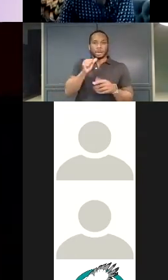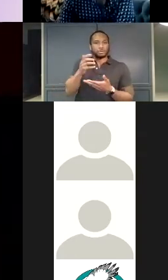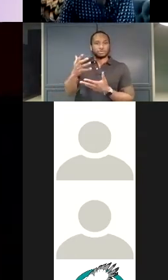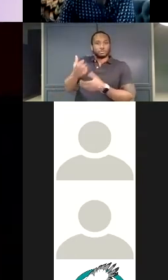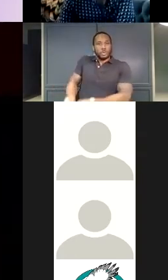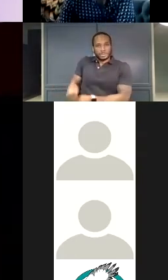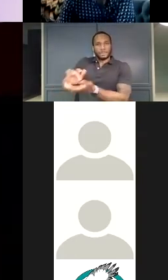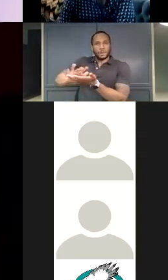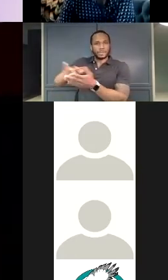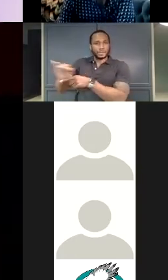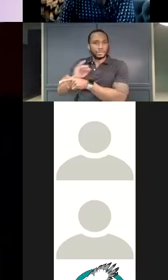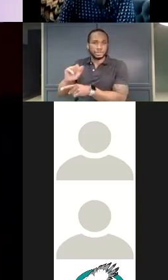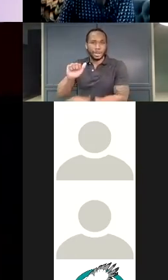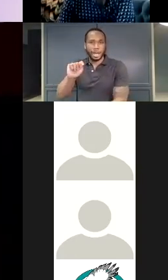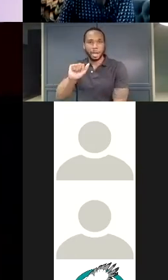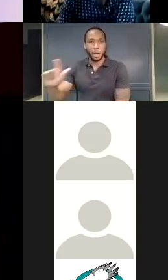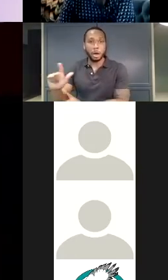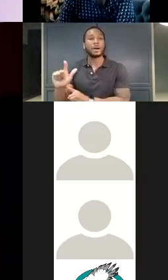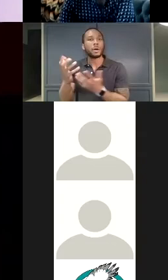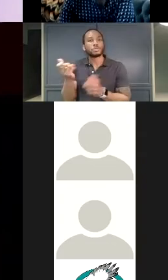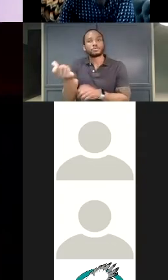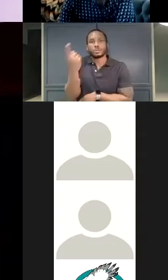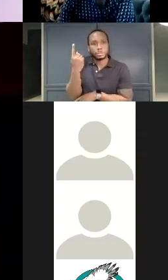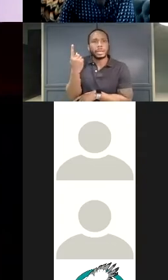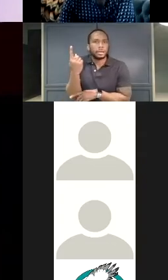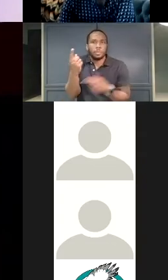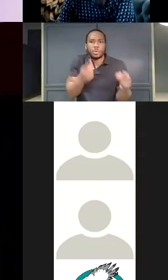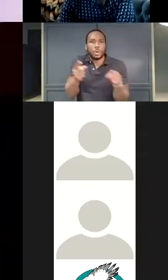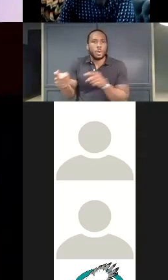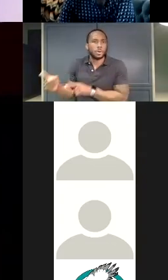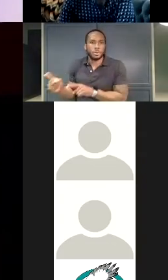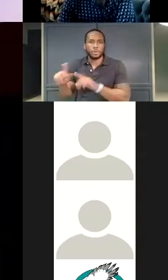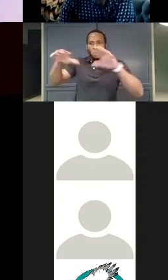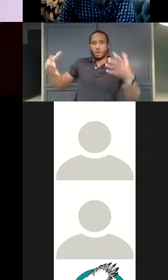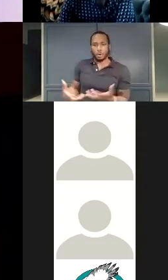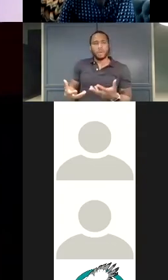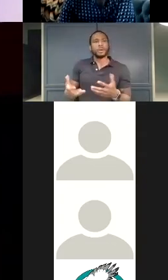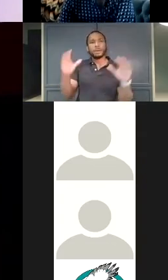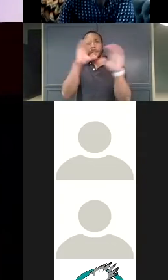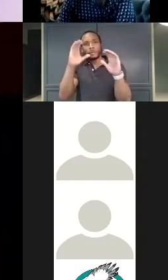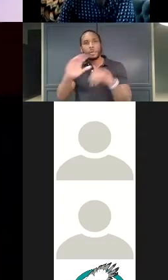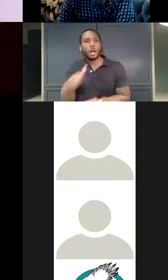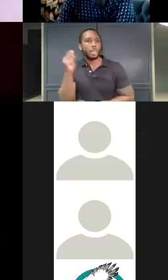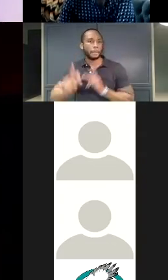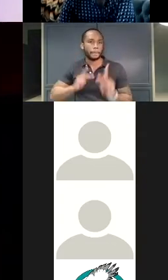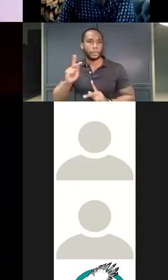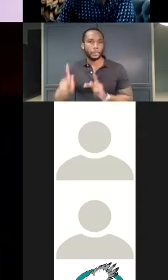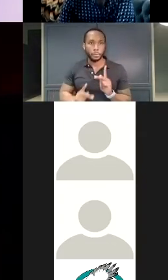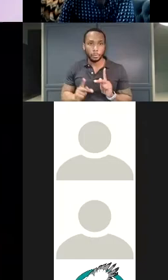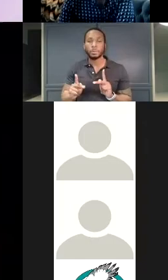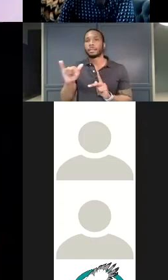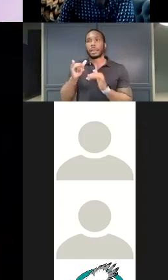at all. And I want to understand what's going on out in the world, and I'm looking for other people like